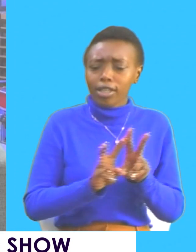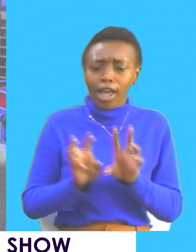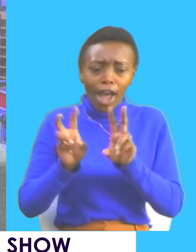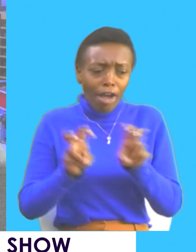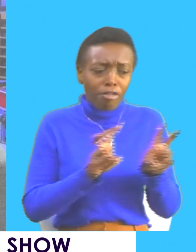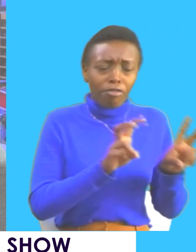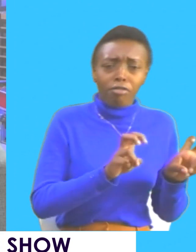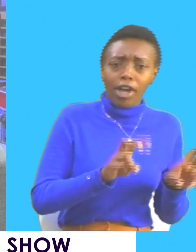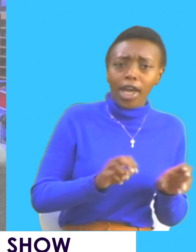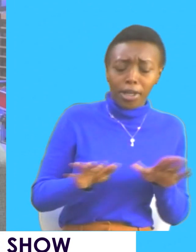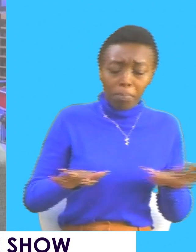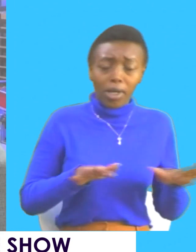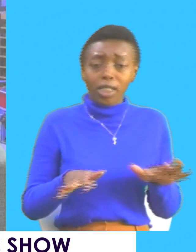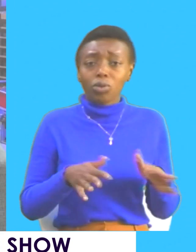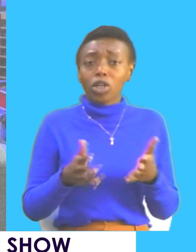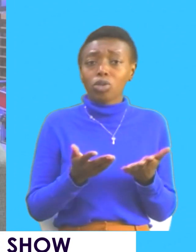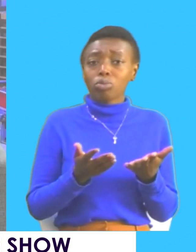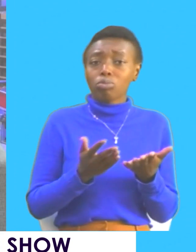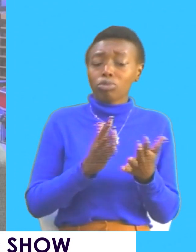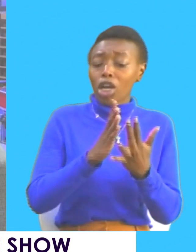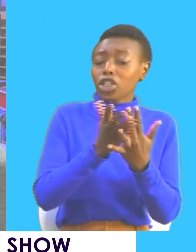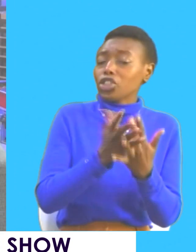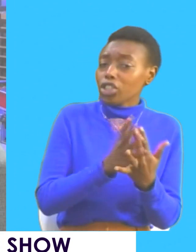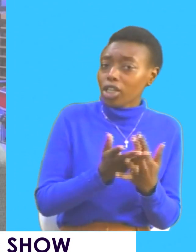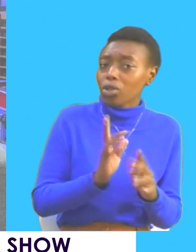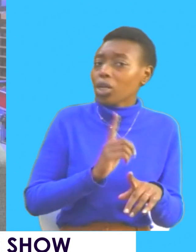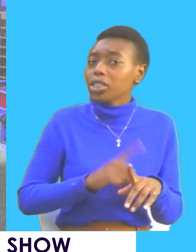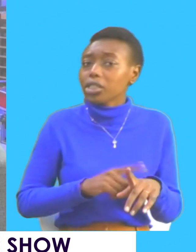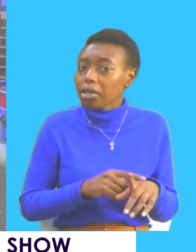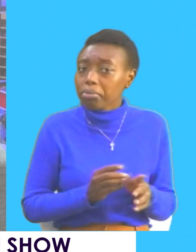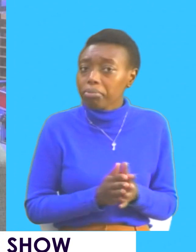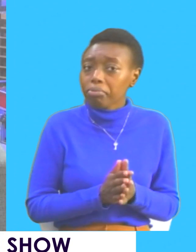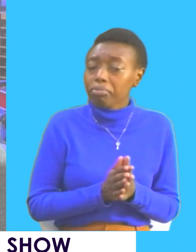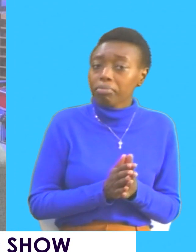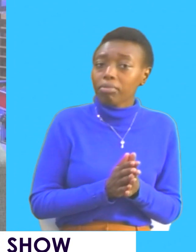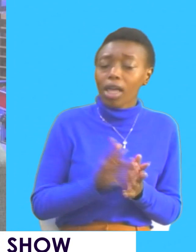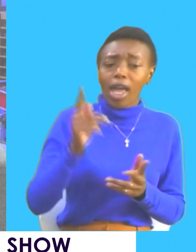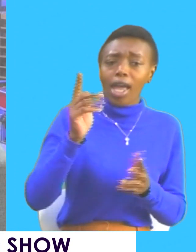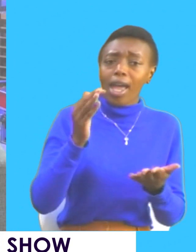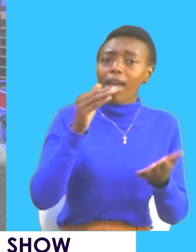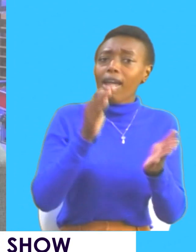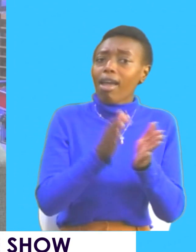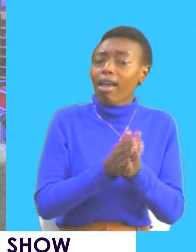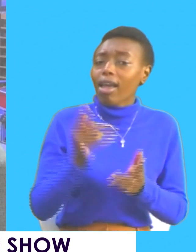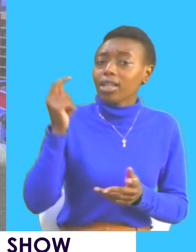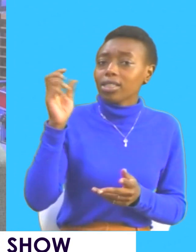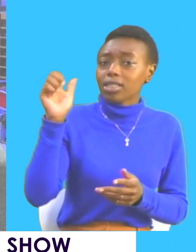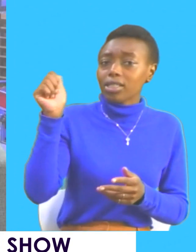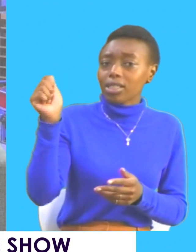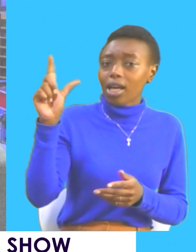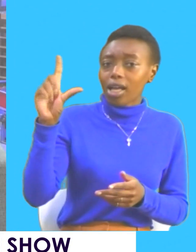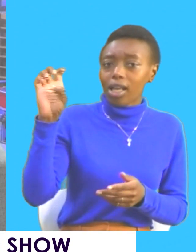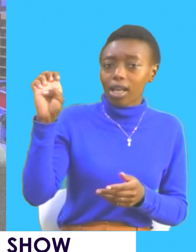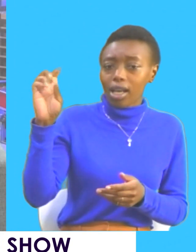space where you can give of your talents. Give of you. There are places where you may be stifled,